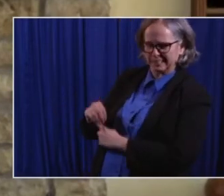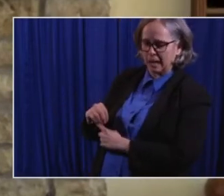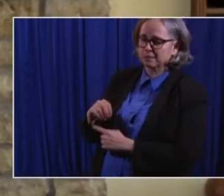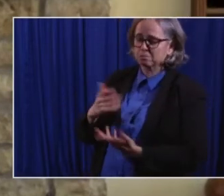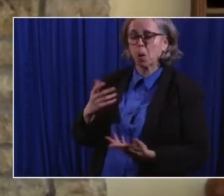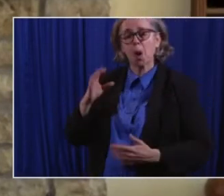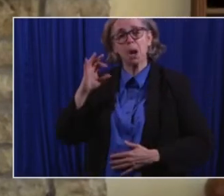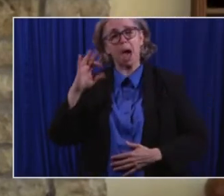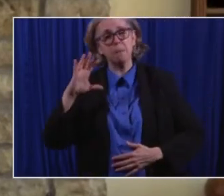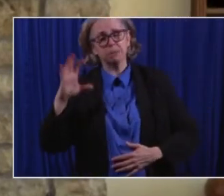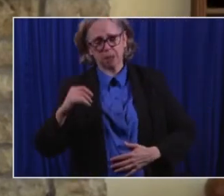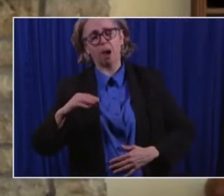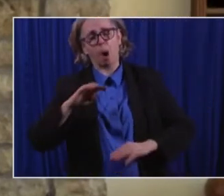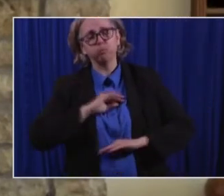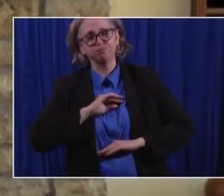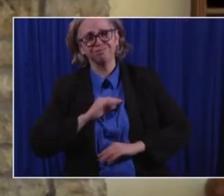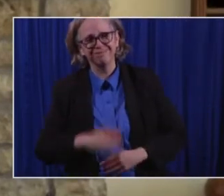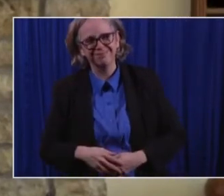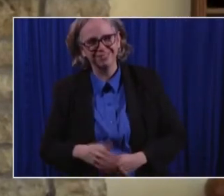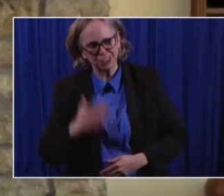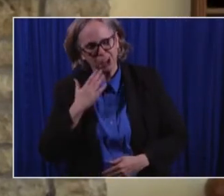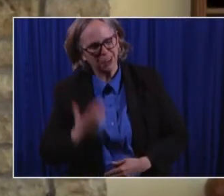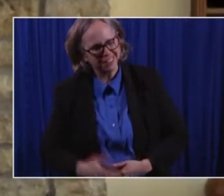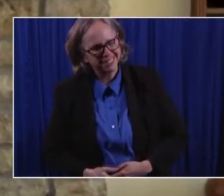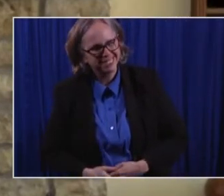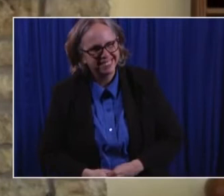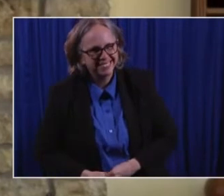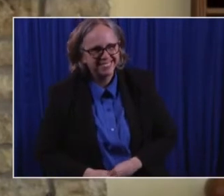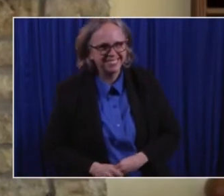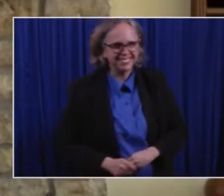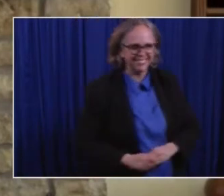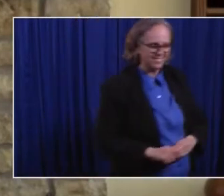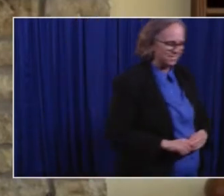Next question is from Tom Bosco at WSYX in Columbus.